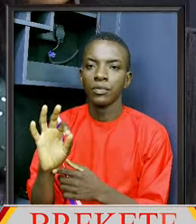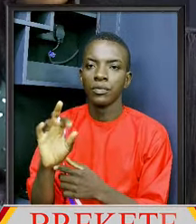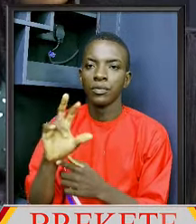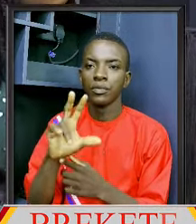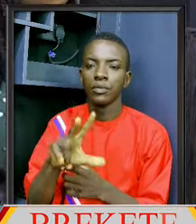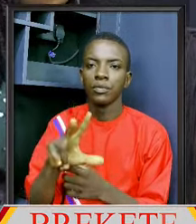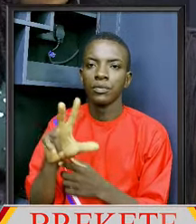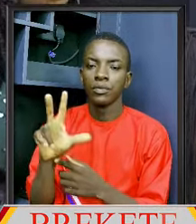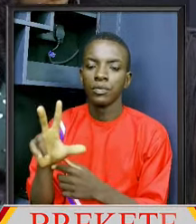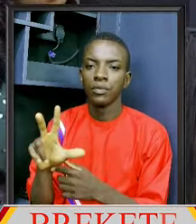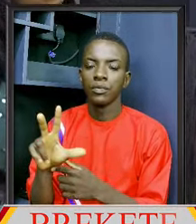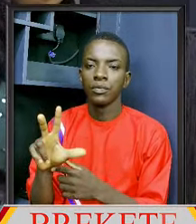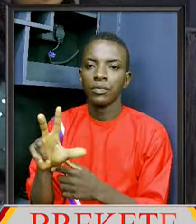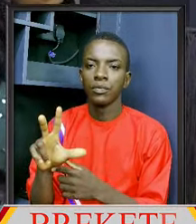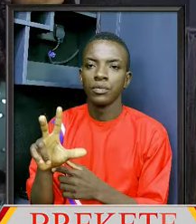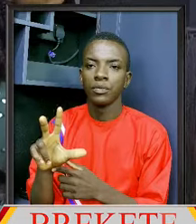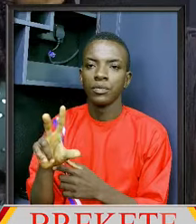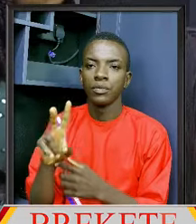33